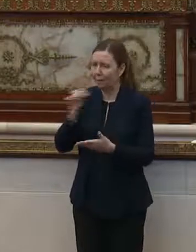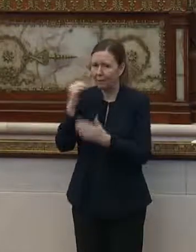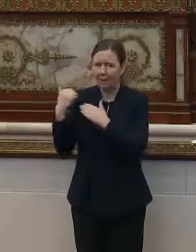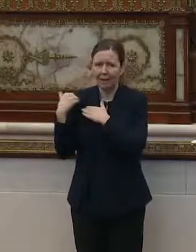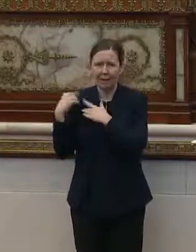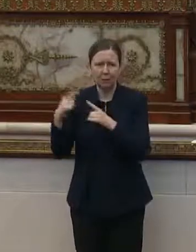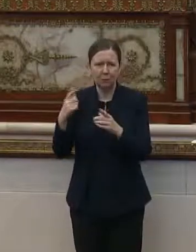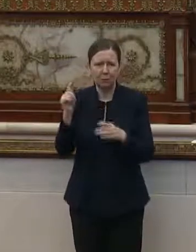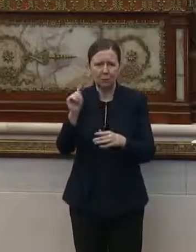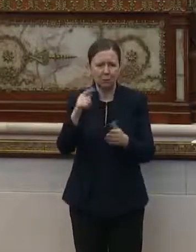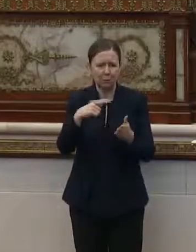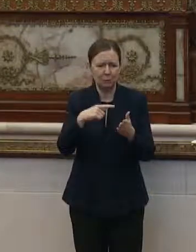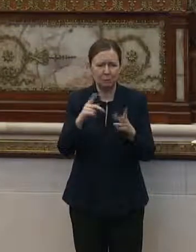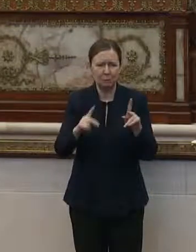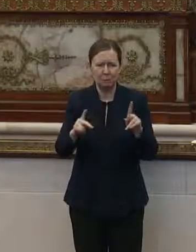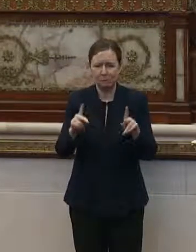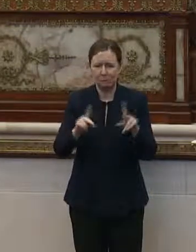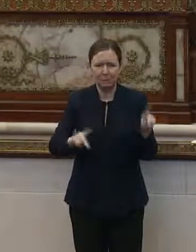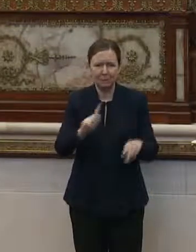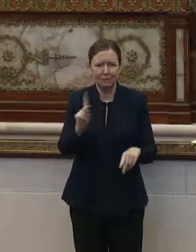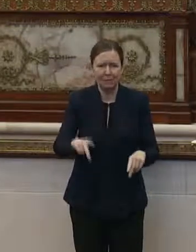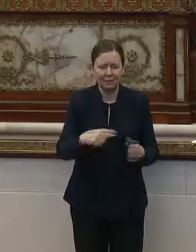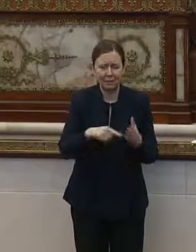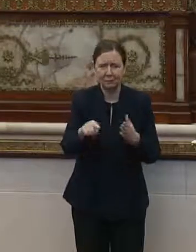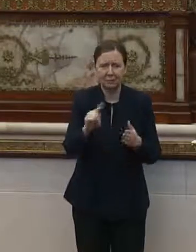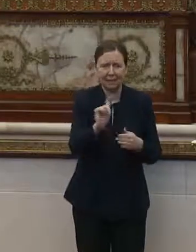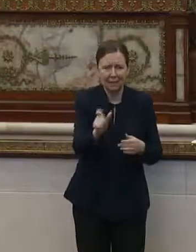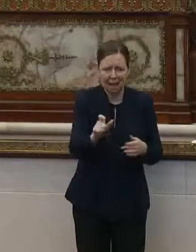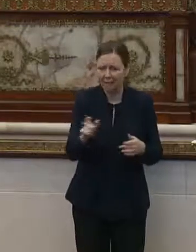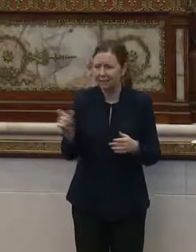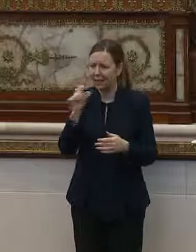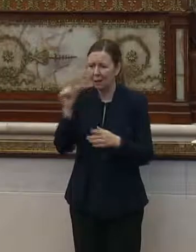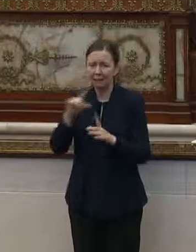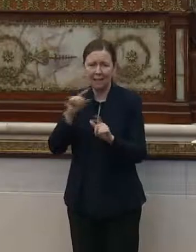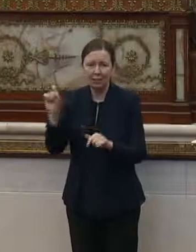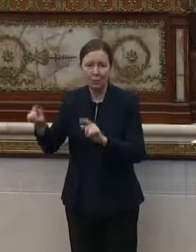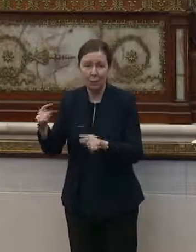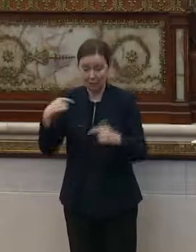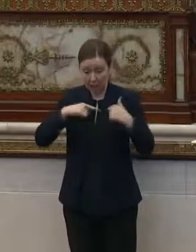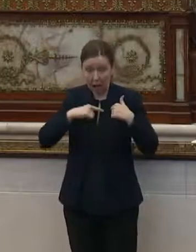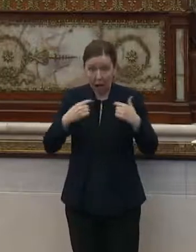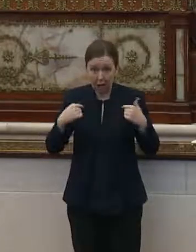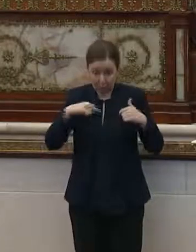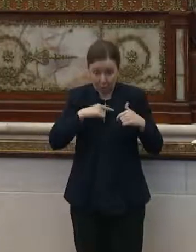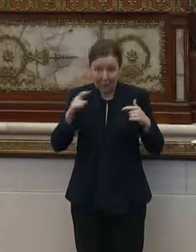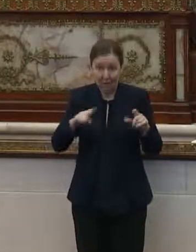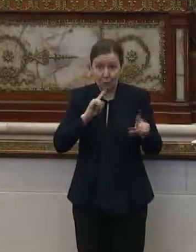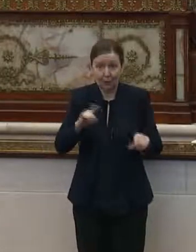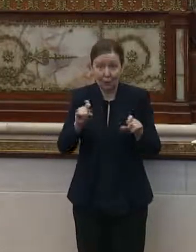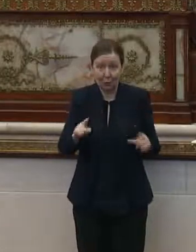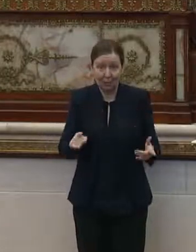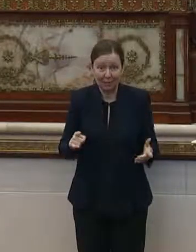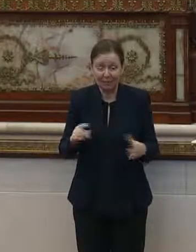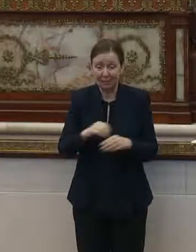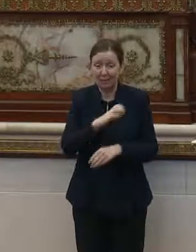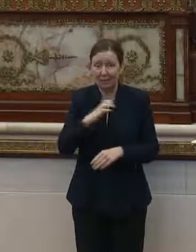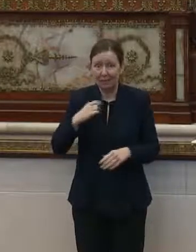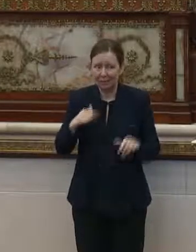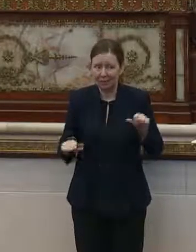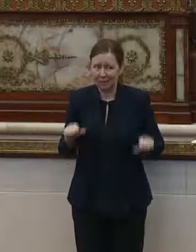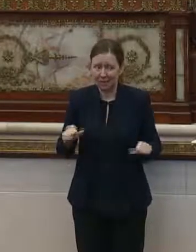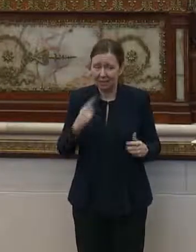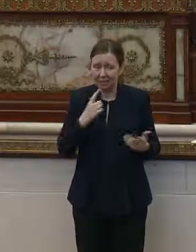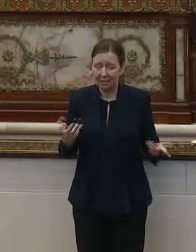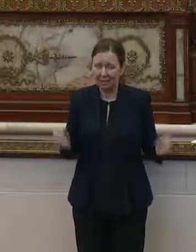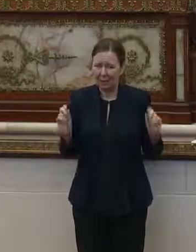to taxpayers. They're not the ones that have to answer these questions. It's us. So we in council reluctantly